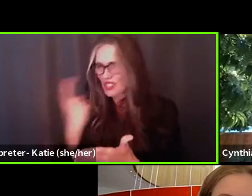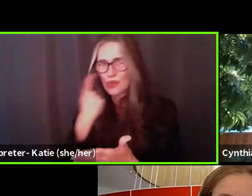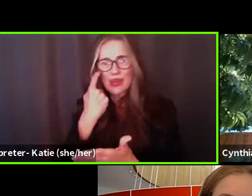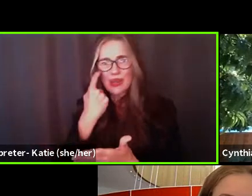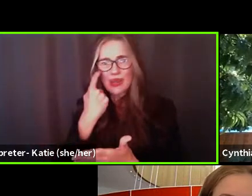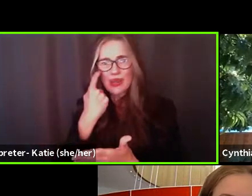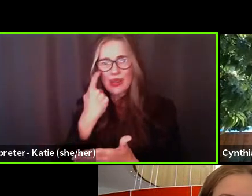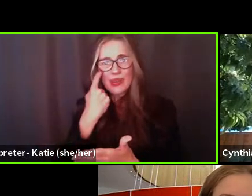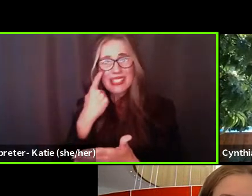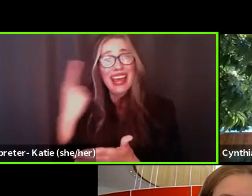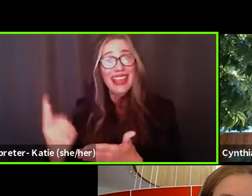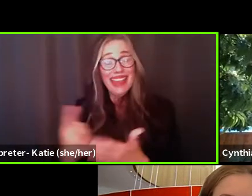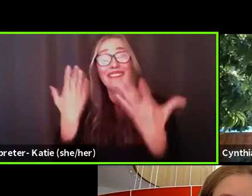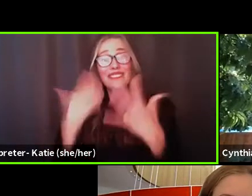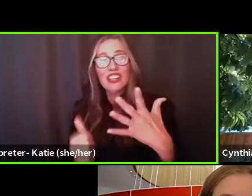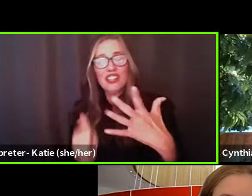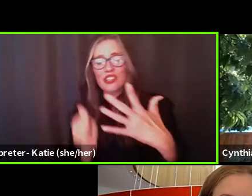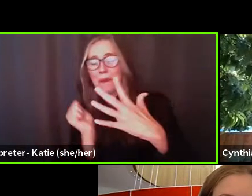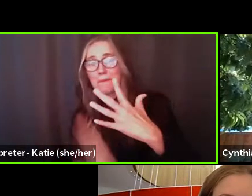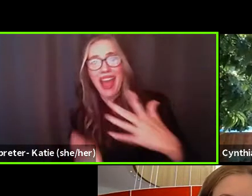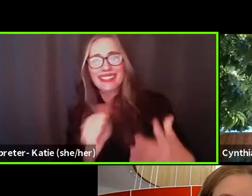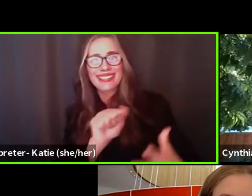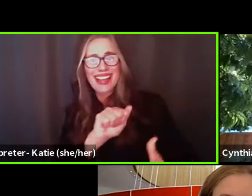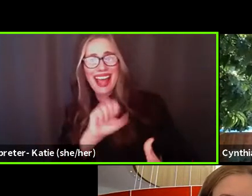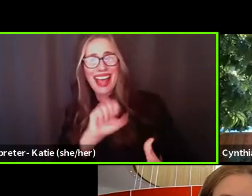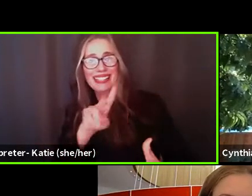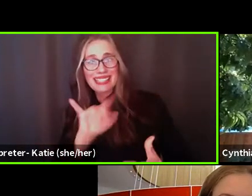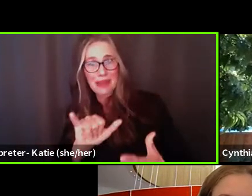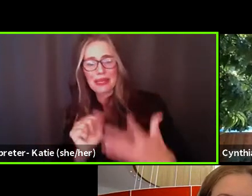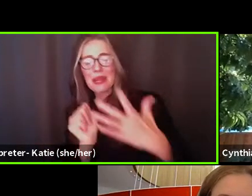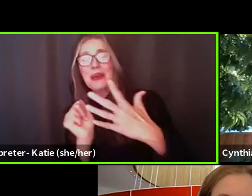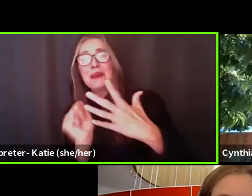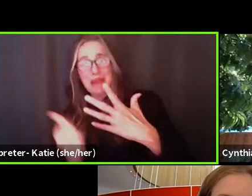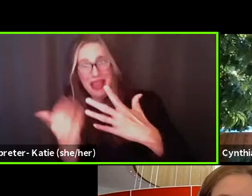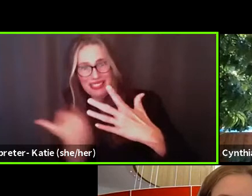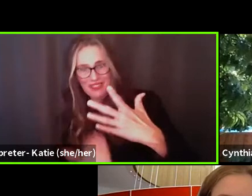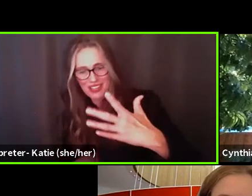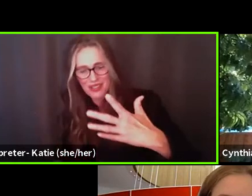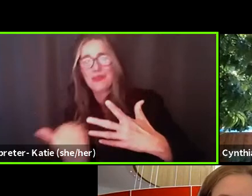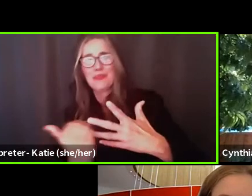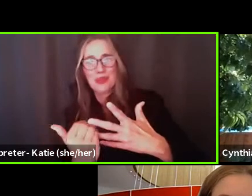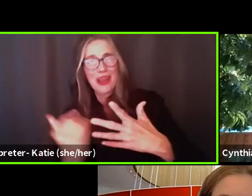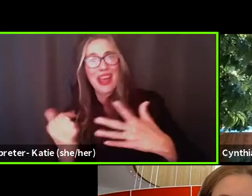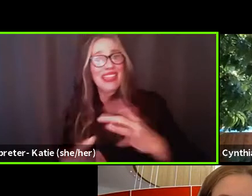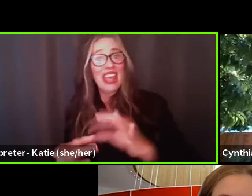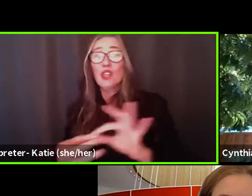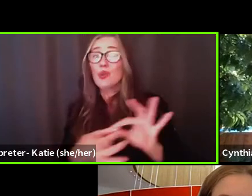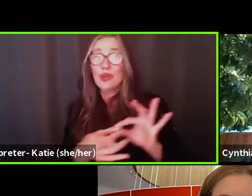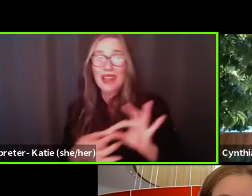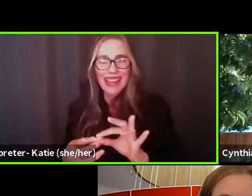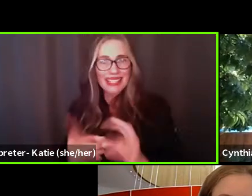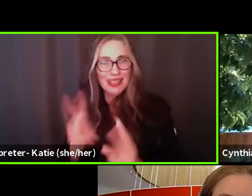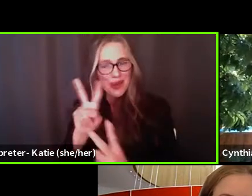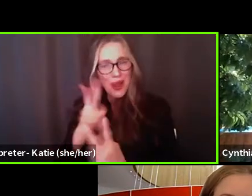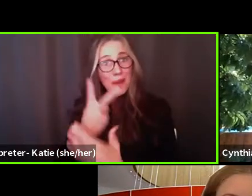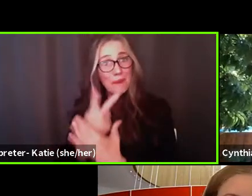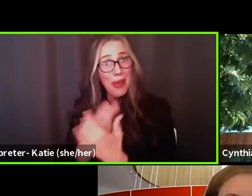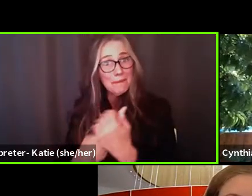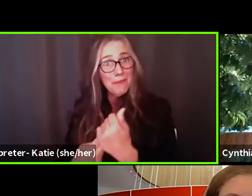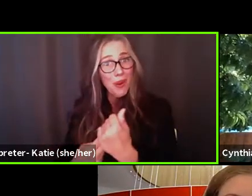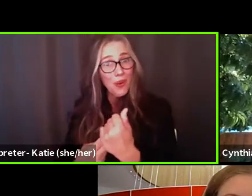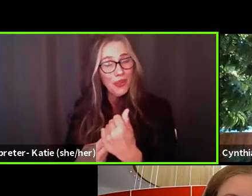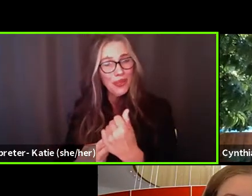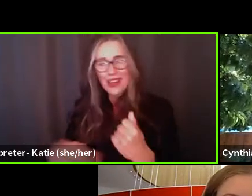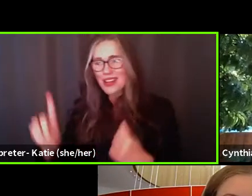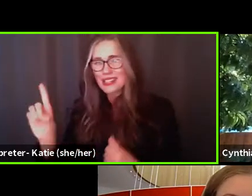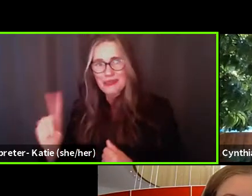out of the assembly the assembly side with unanimous bipartisan support which is something that we were all